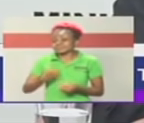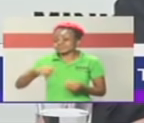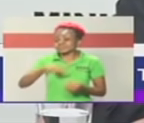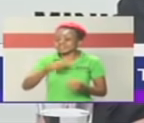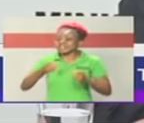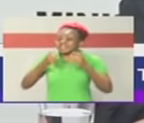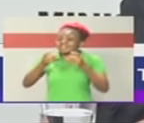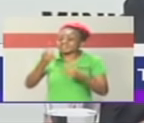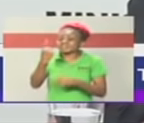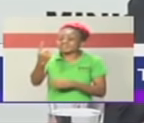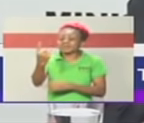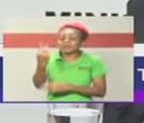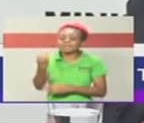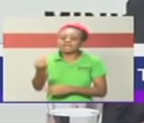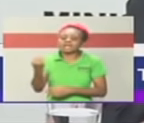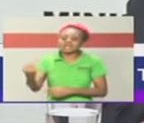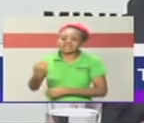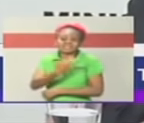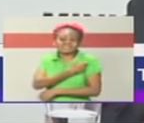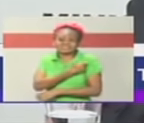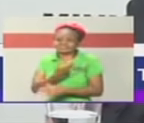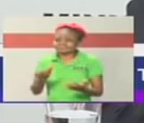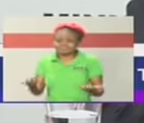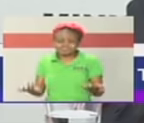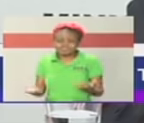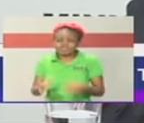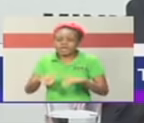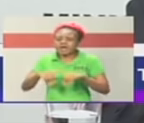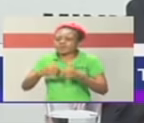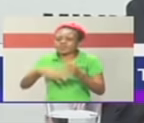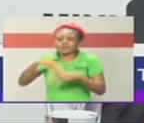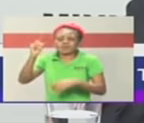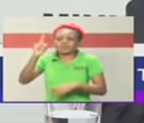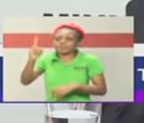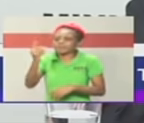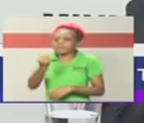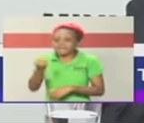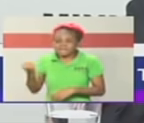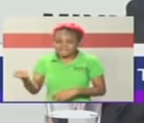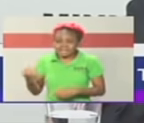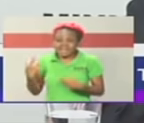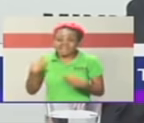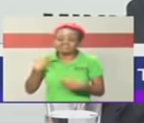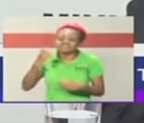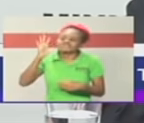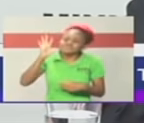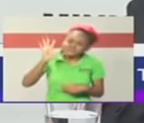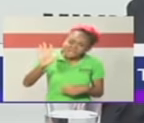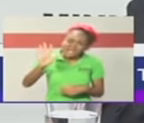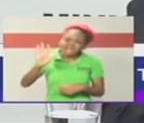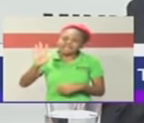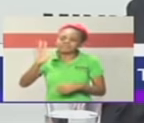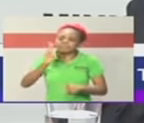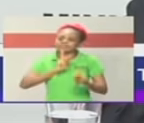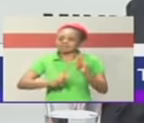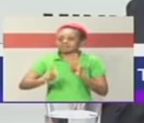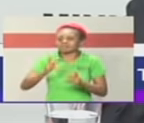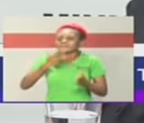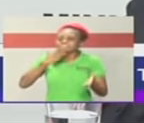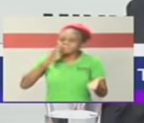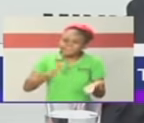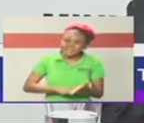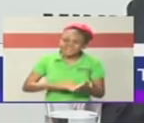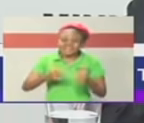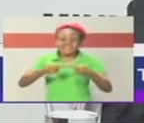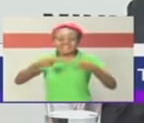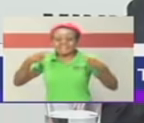of vaccines, and out of those 1 million, we have had 5 adverse events, all of